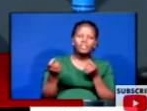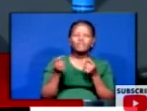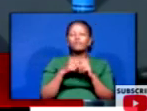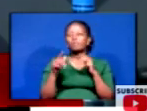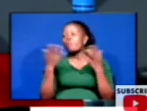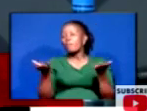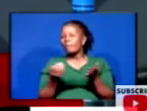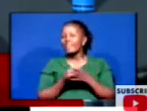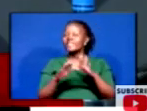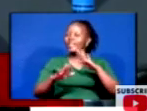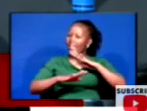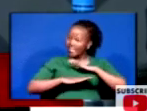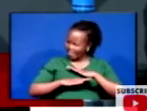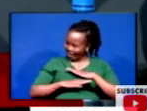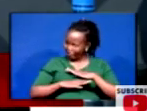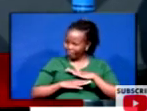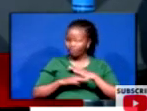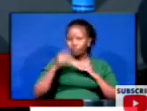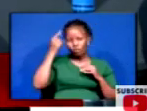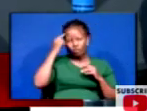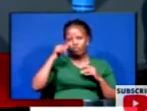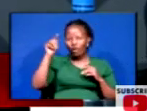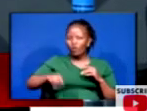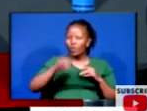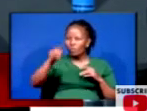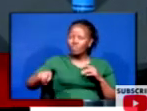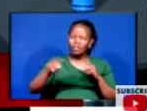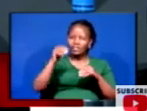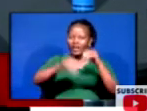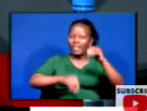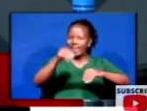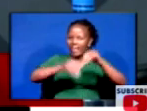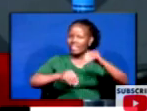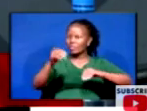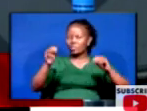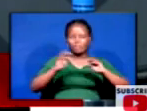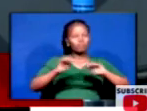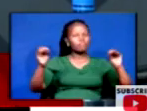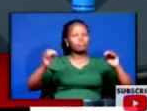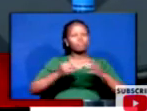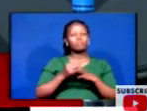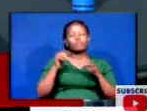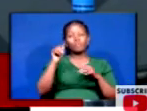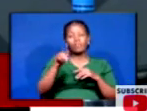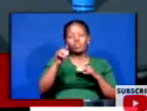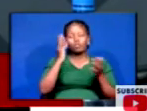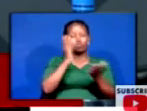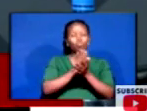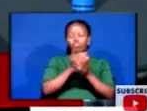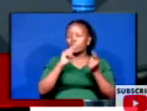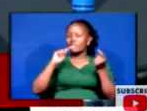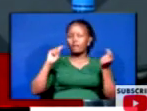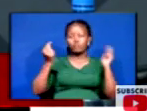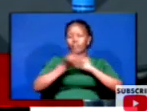not sufficient to overhaul a whole election. Mm-hmm. And so That was a game changer. That was a game